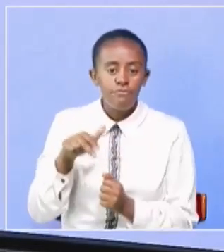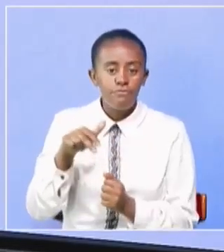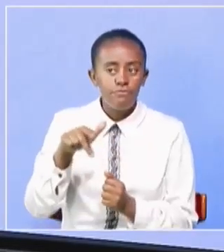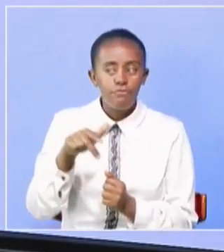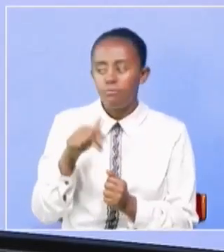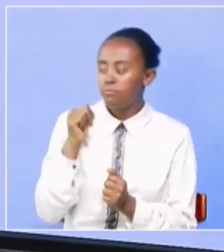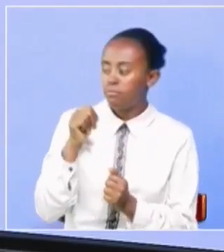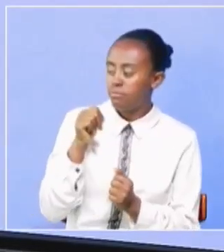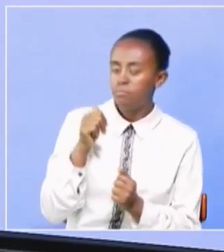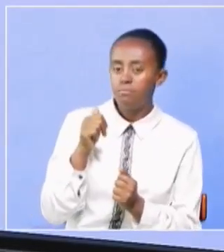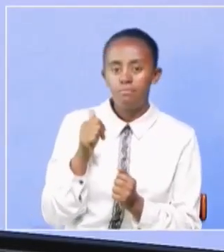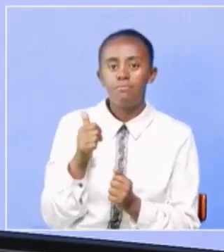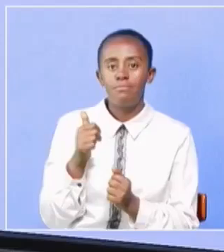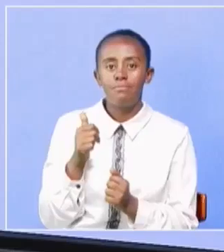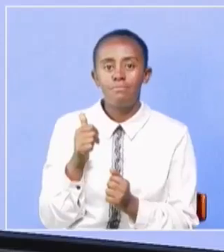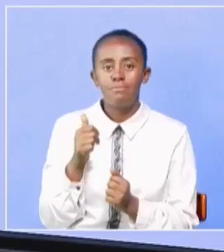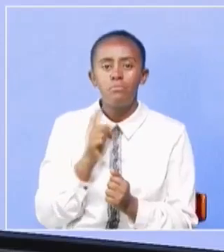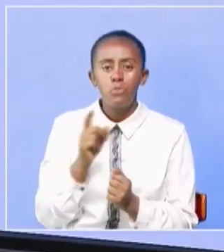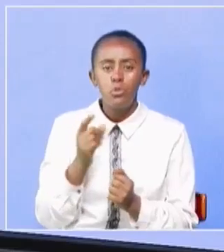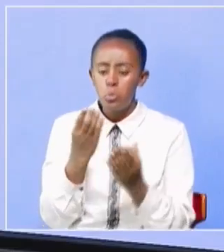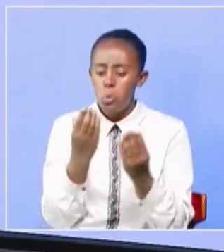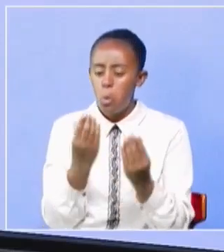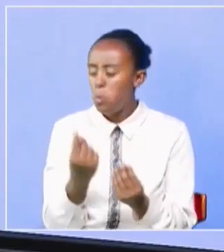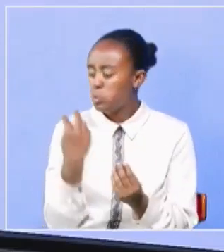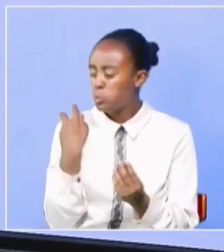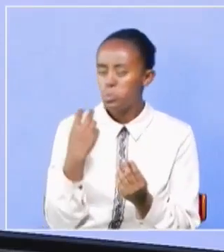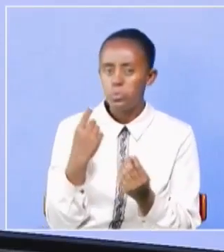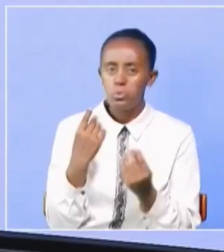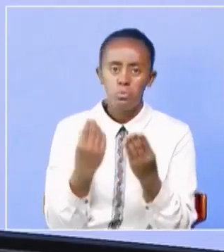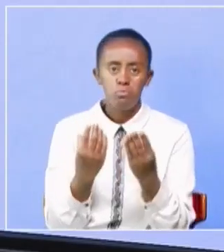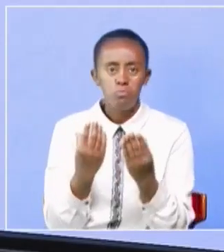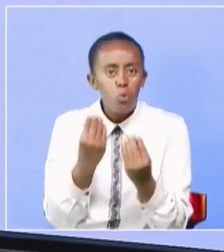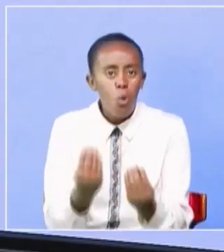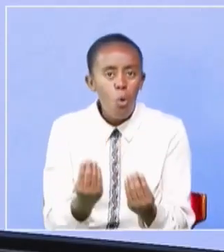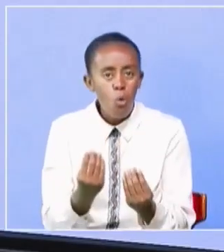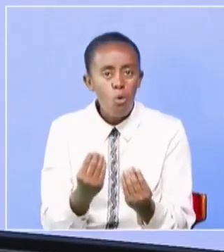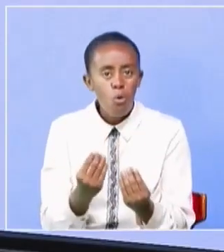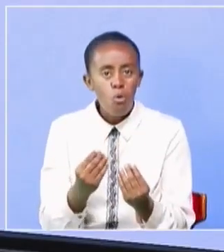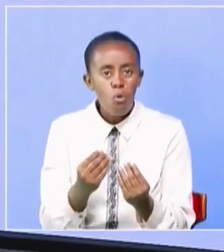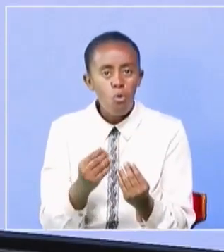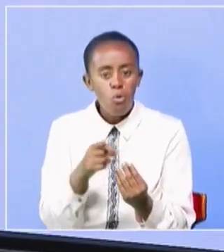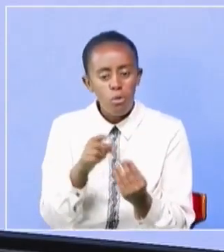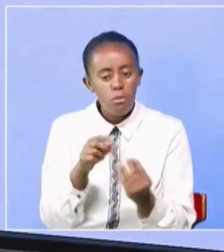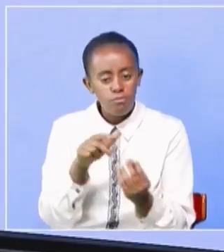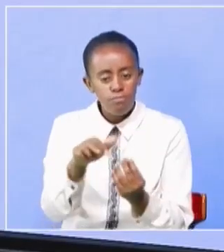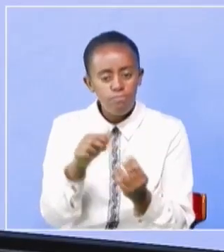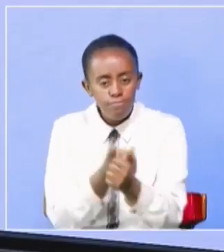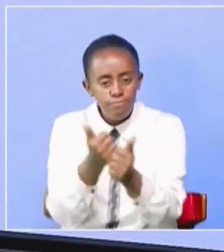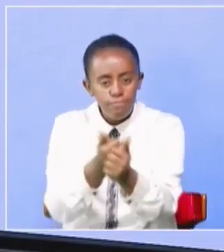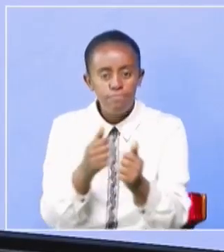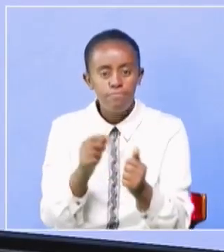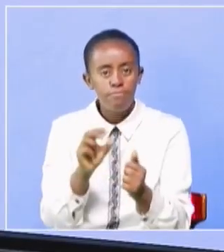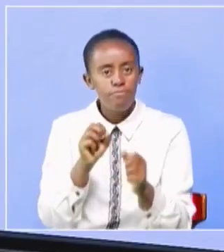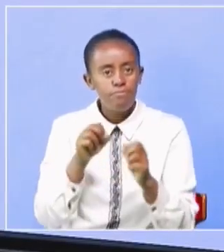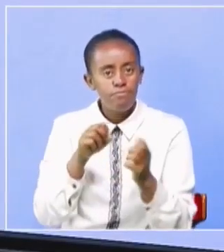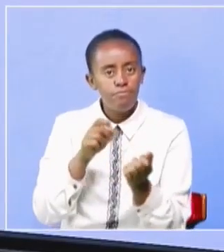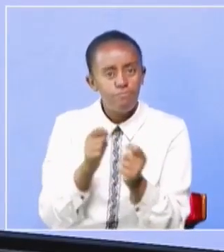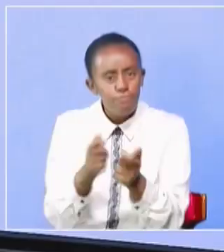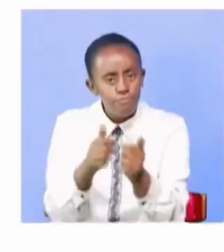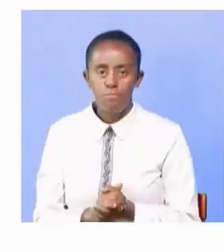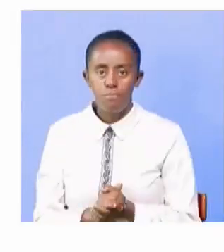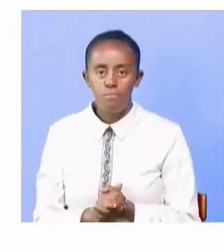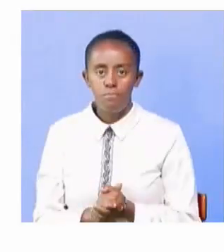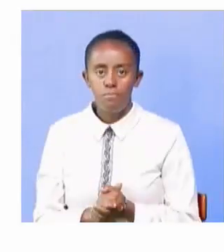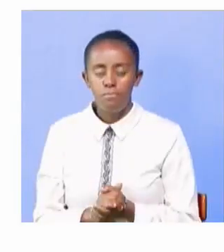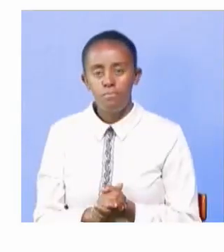see that person is slowly walking and they're not at your pace, then you say that person is lagging